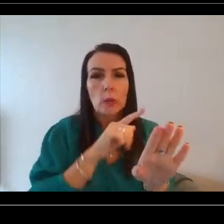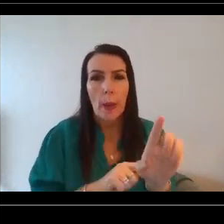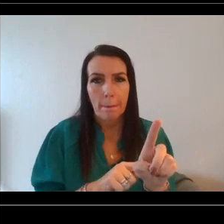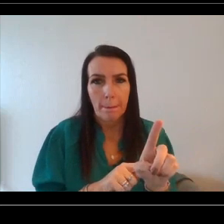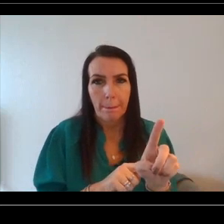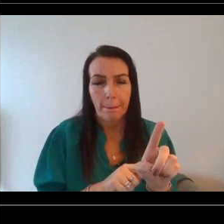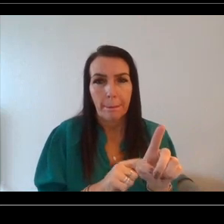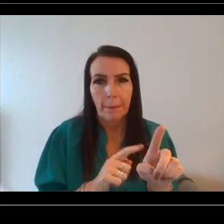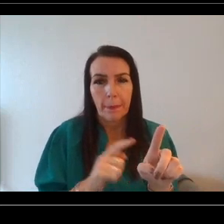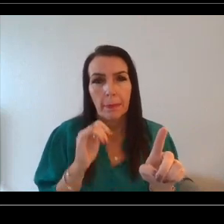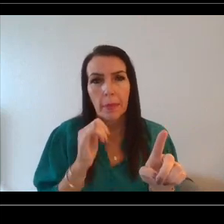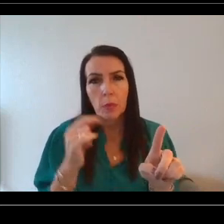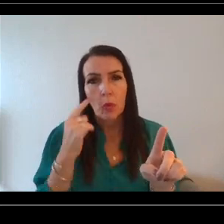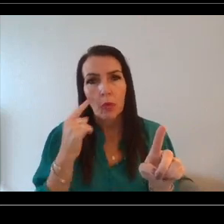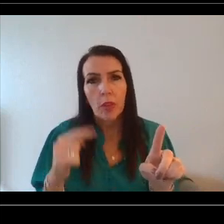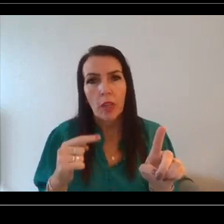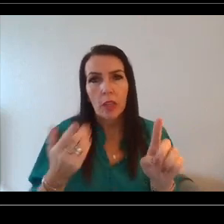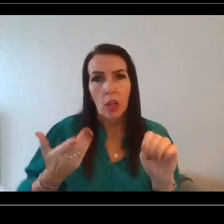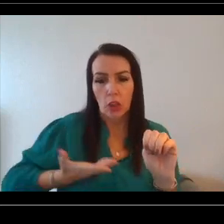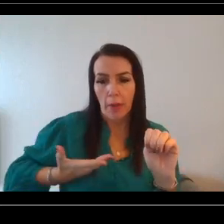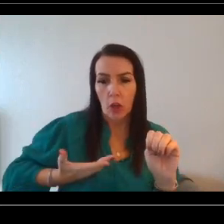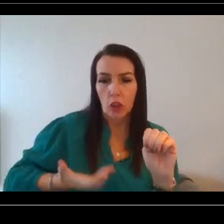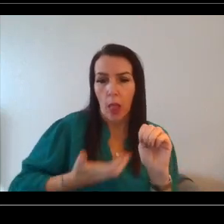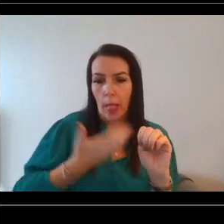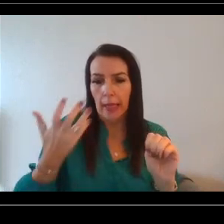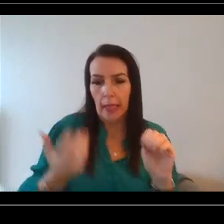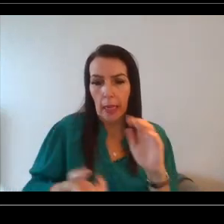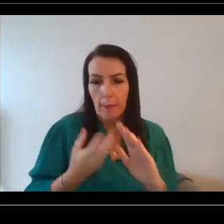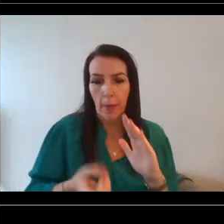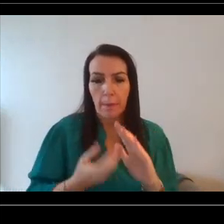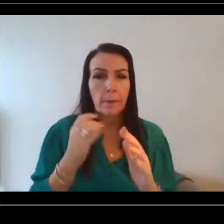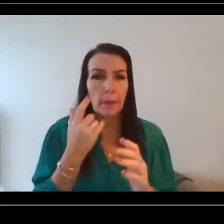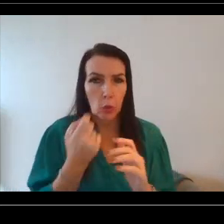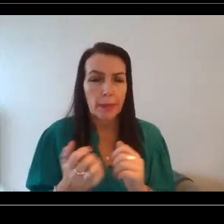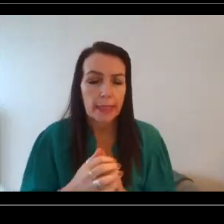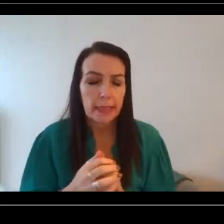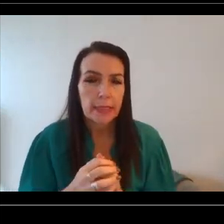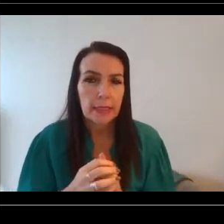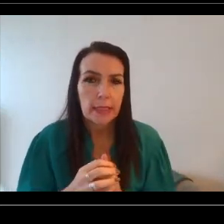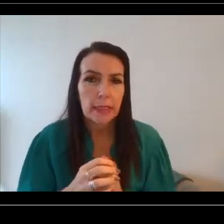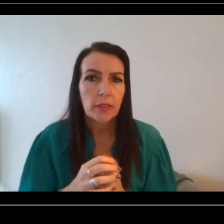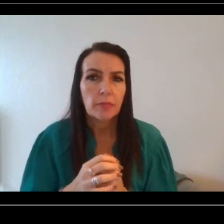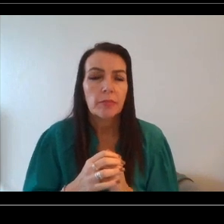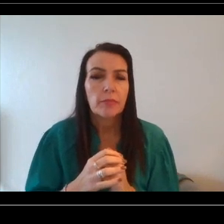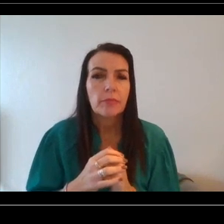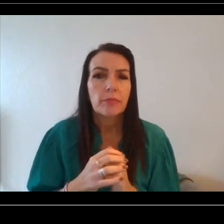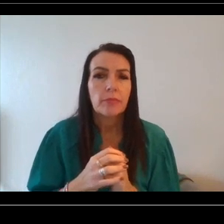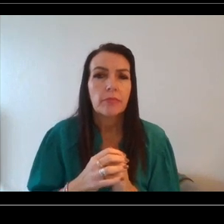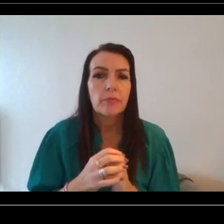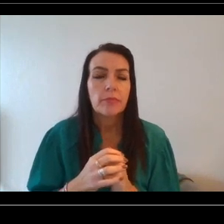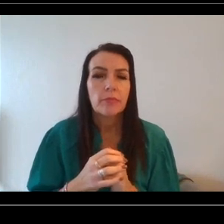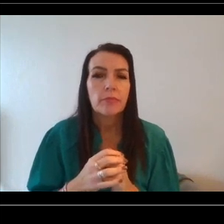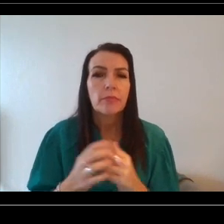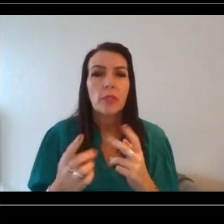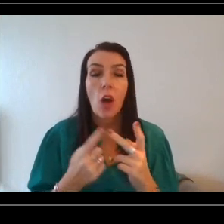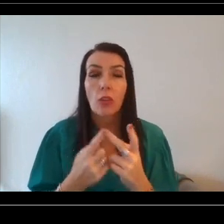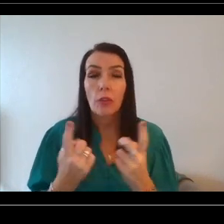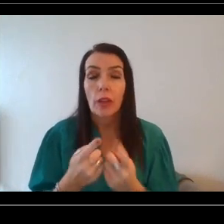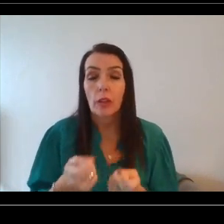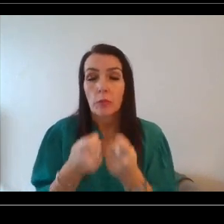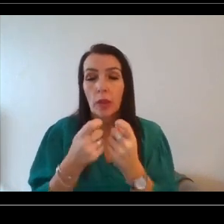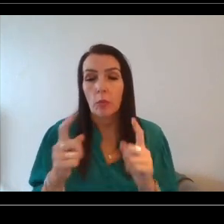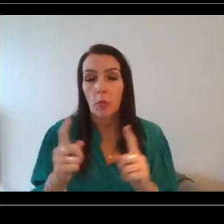And so it might be going to a commercial type heat pump in that scenario. The other thing worth